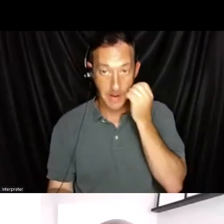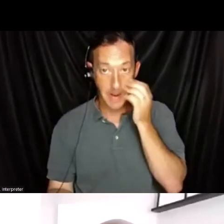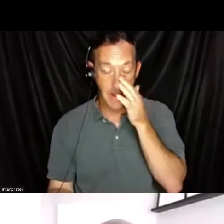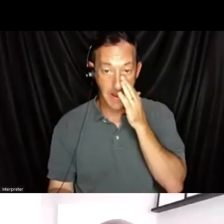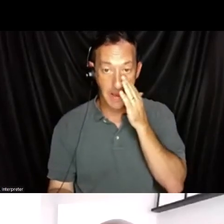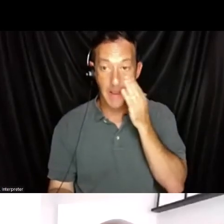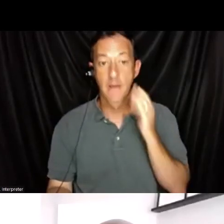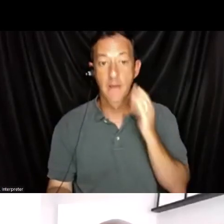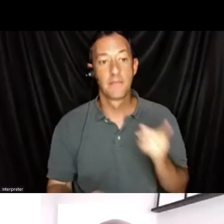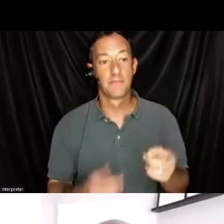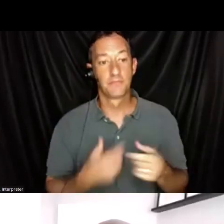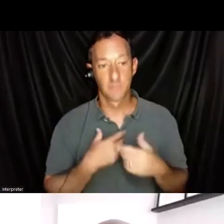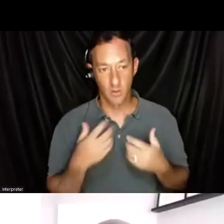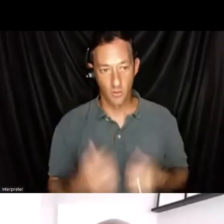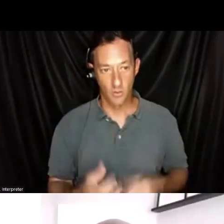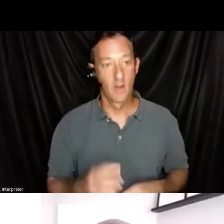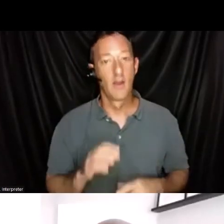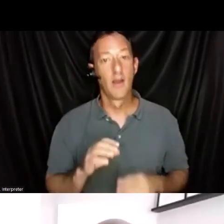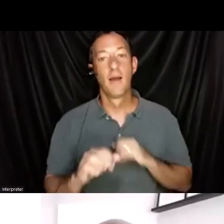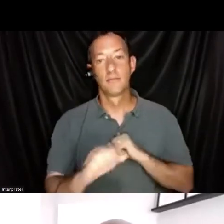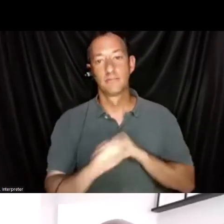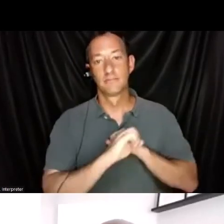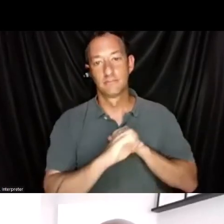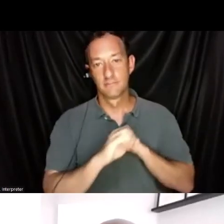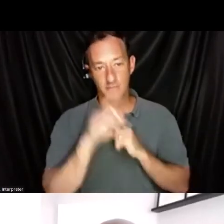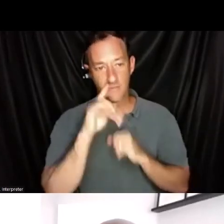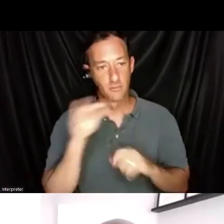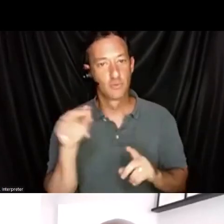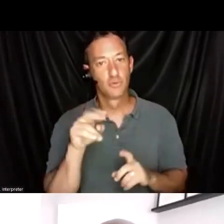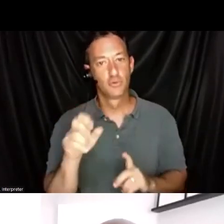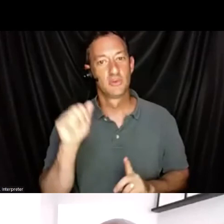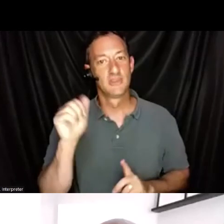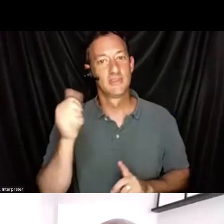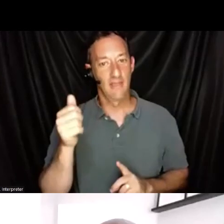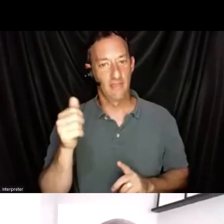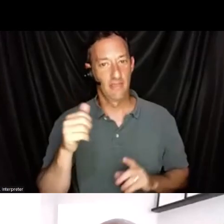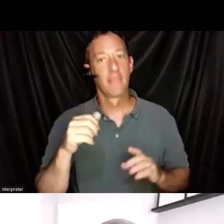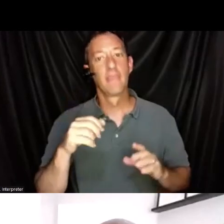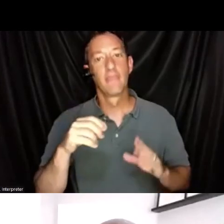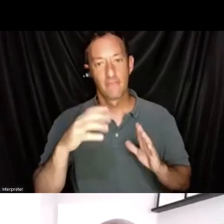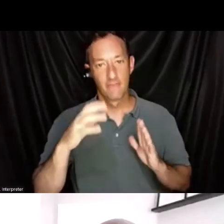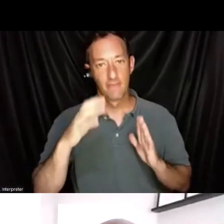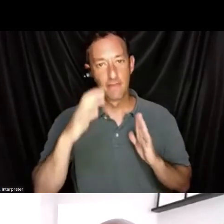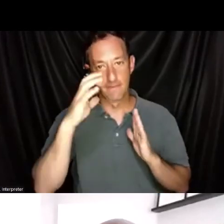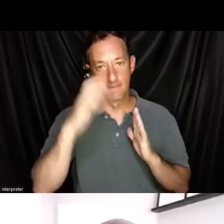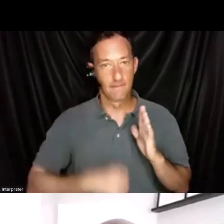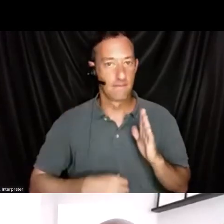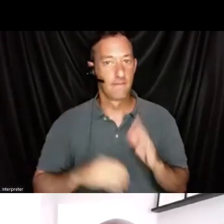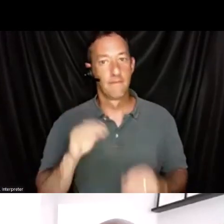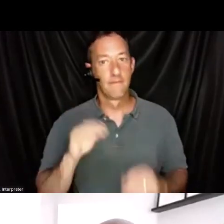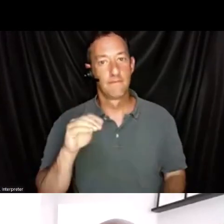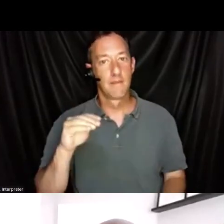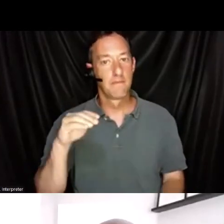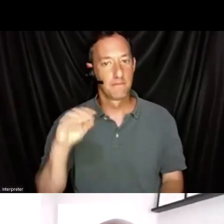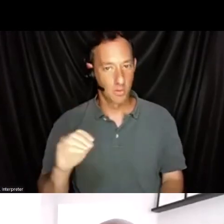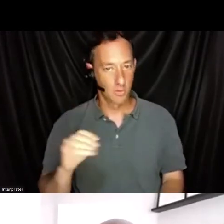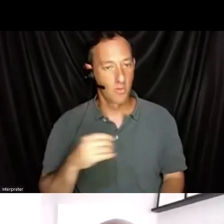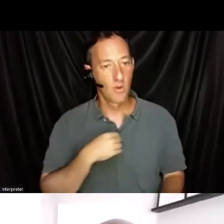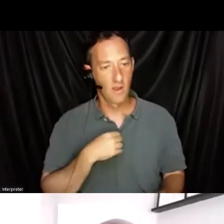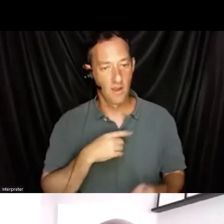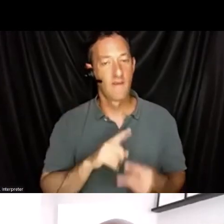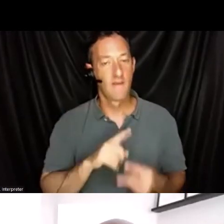I just want to put in a plug for the June 10th memo, and there's actually a couple